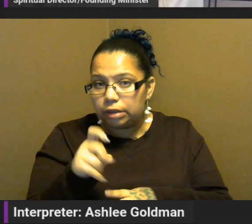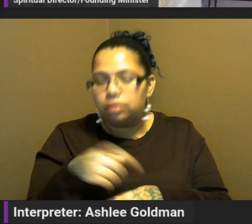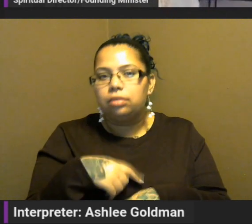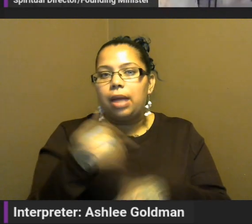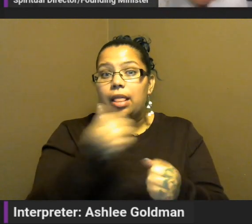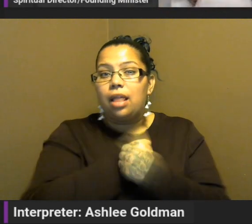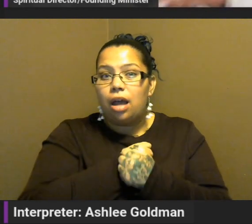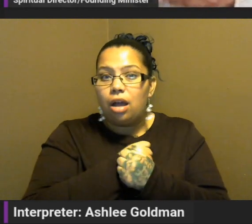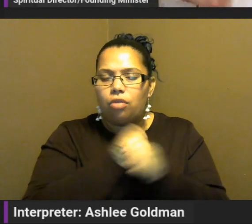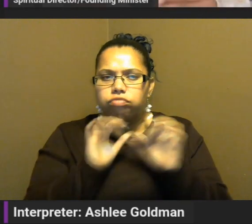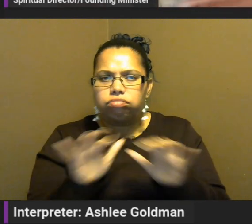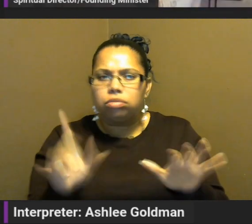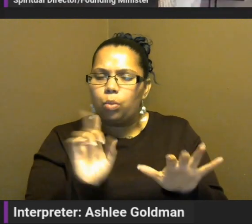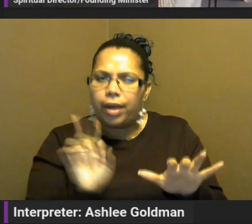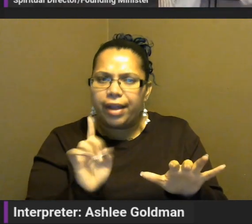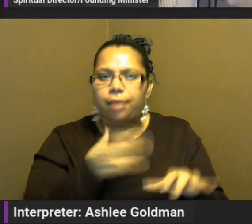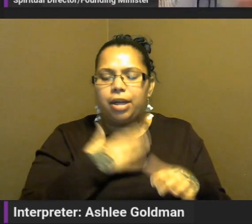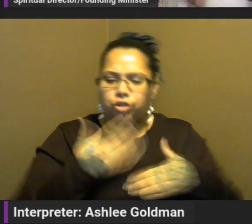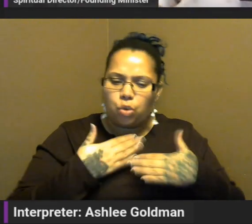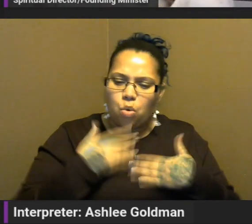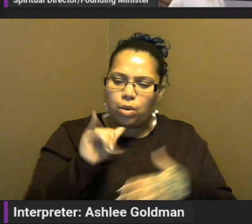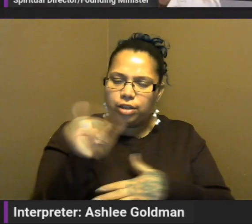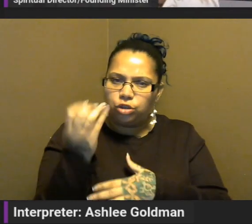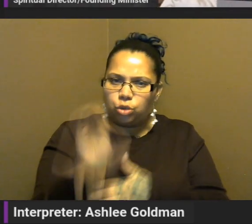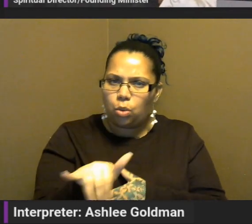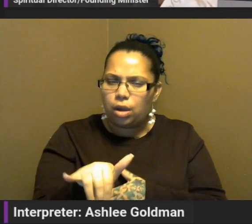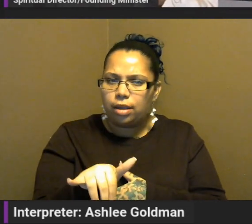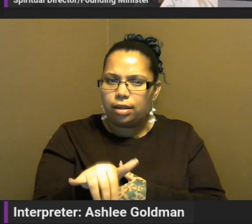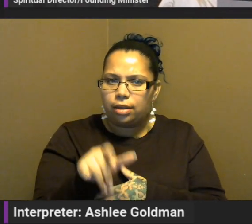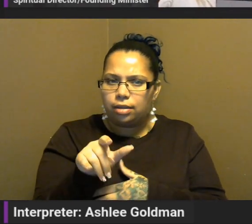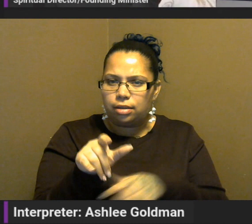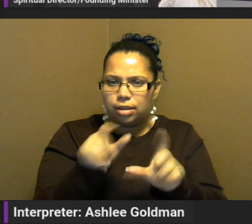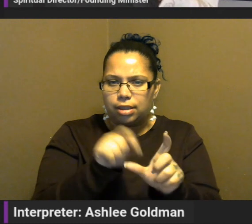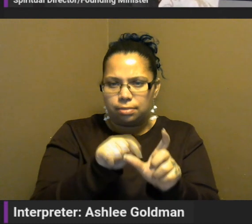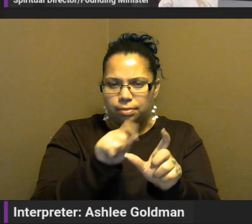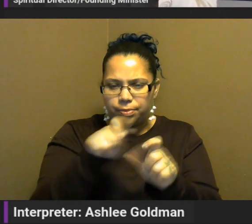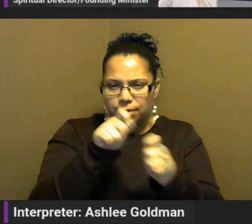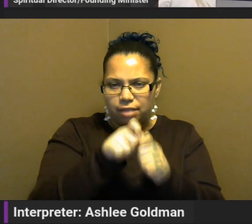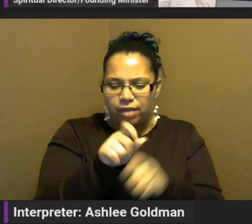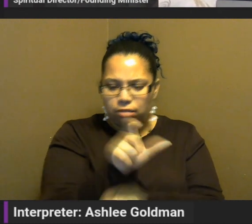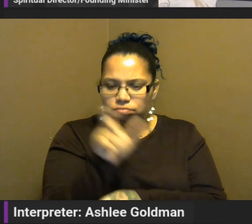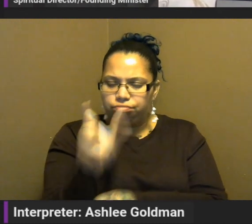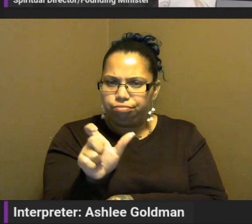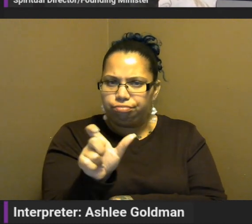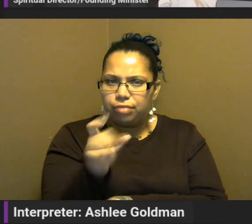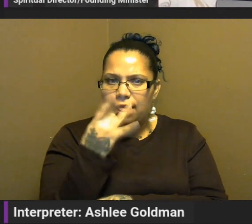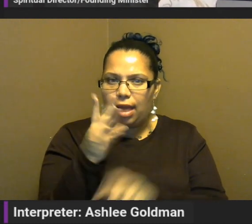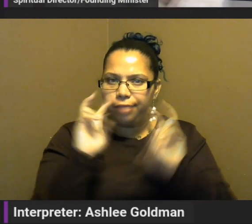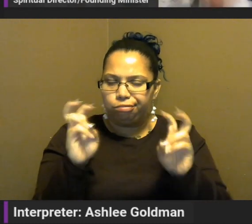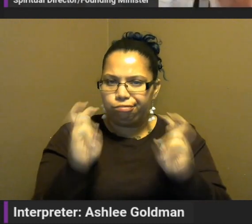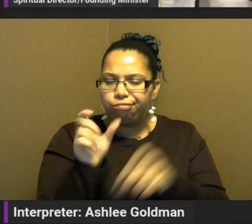love shine? Where do I let my joy shine? What is light? In a practical, real